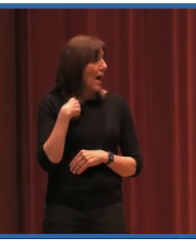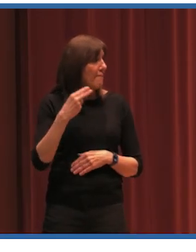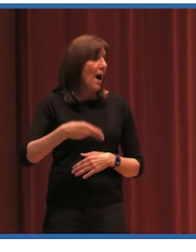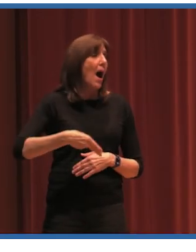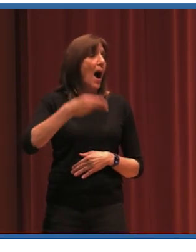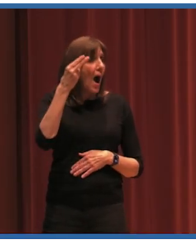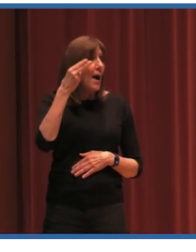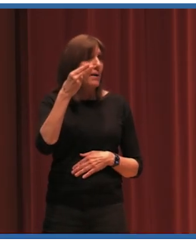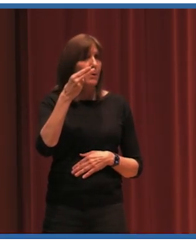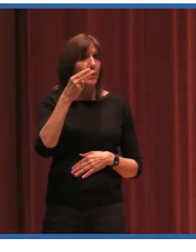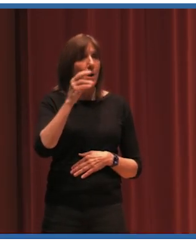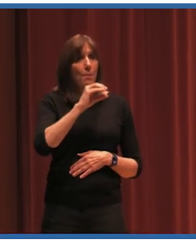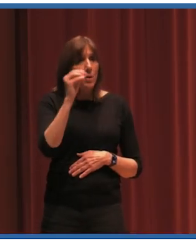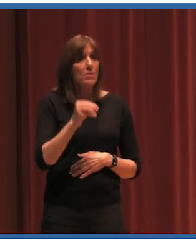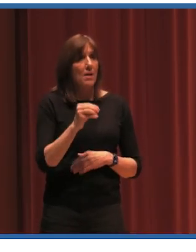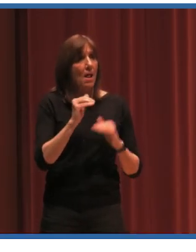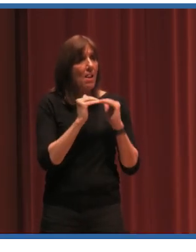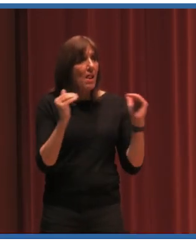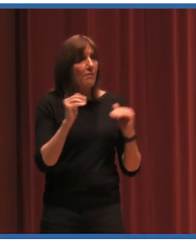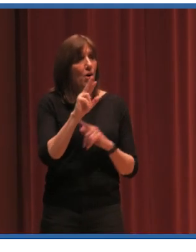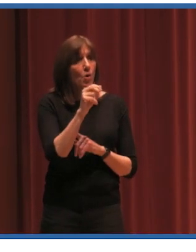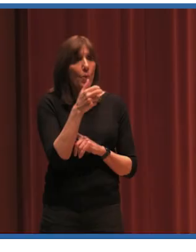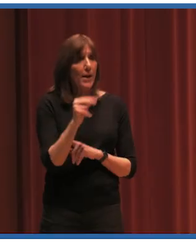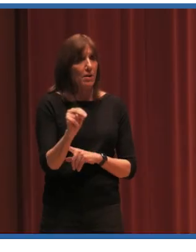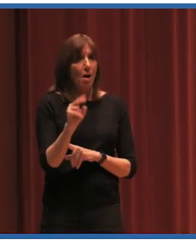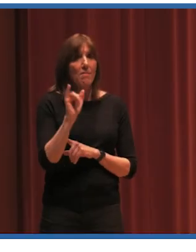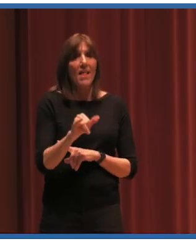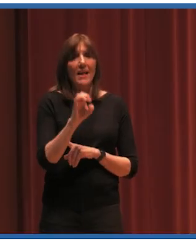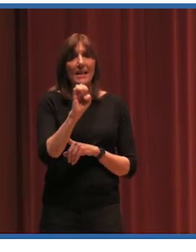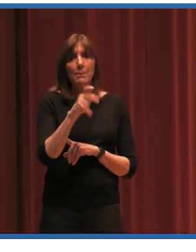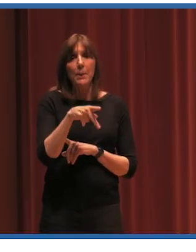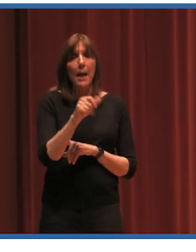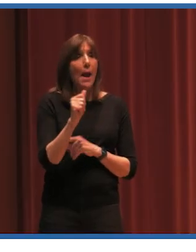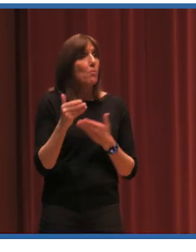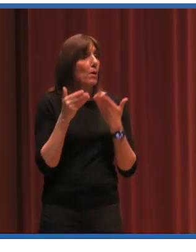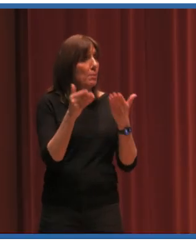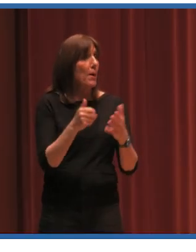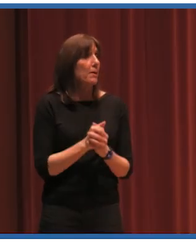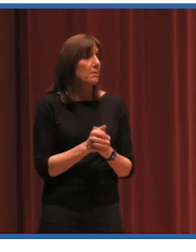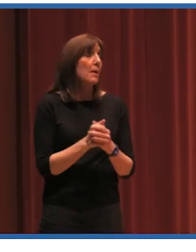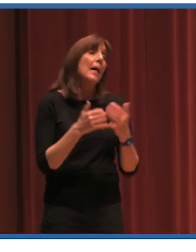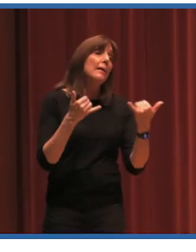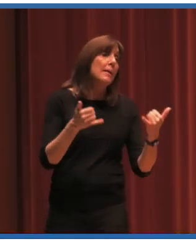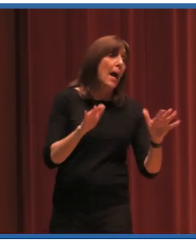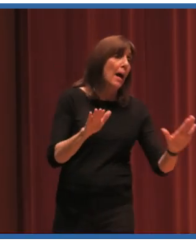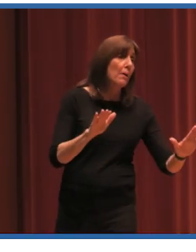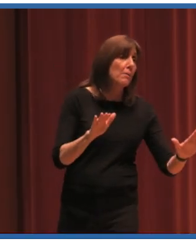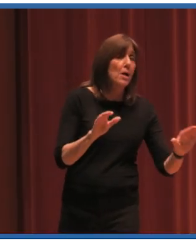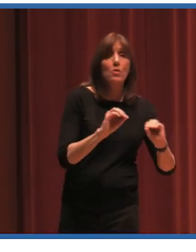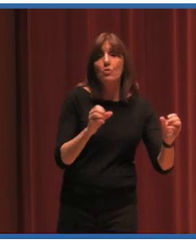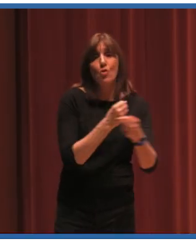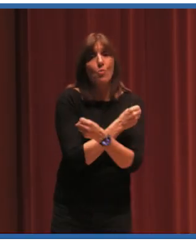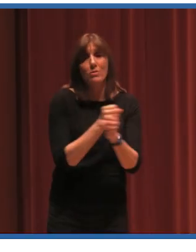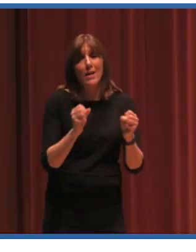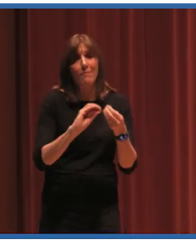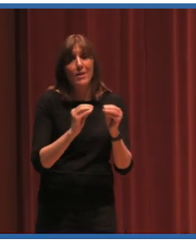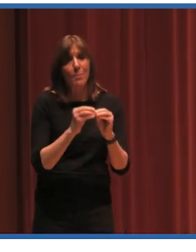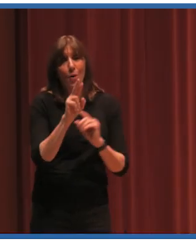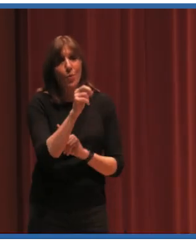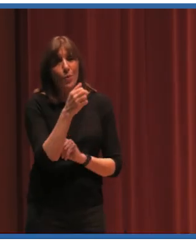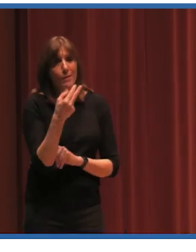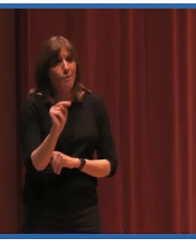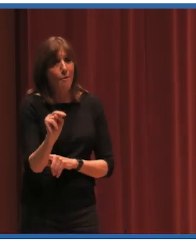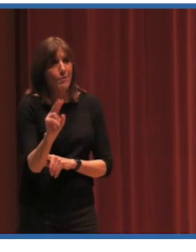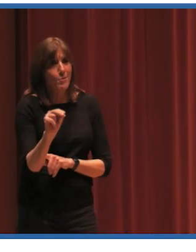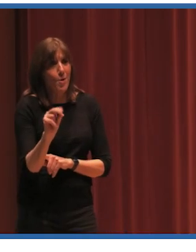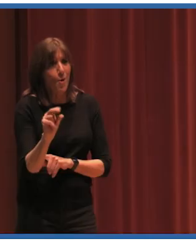higher level of radon than EPA recommends. Now, frankly, there's no safe amount of radon, and